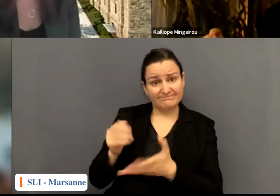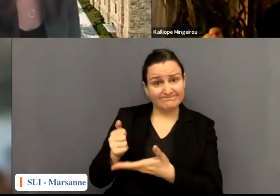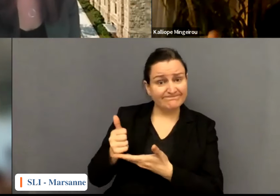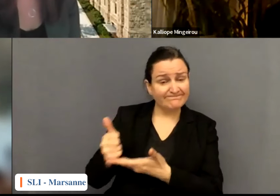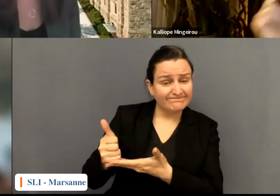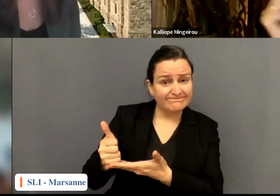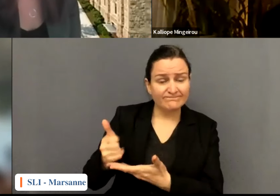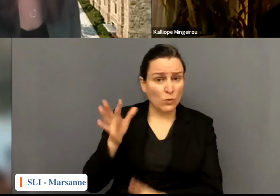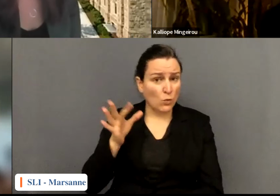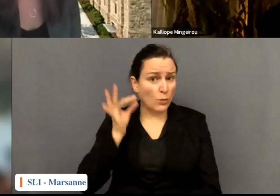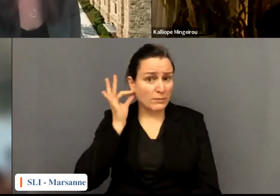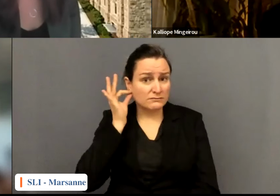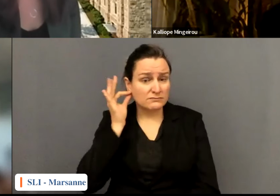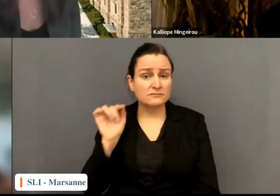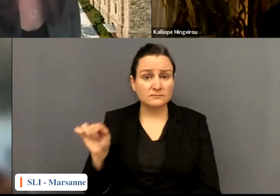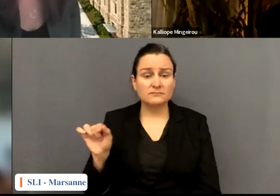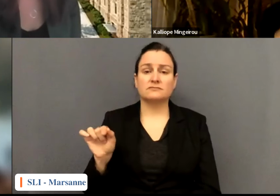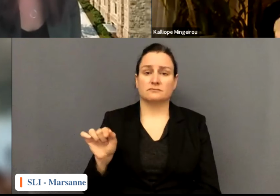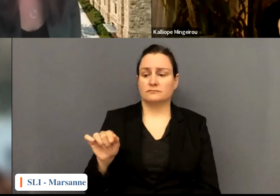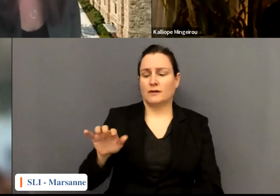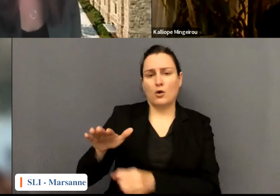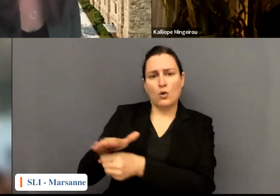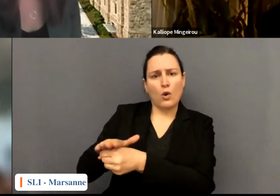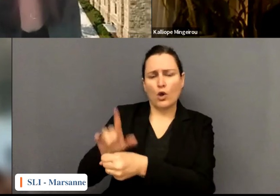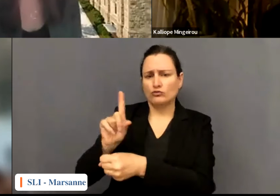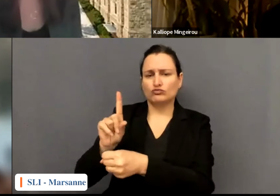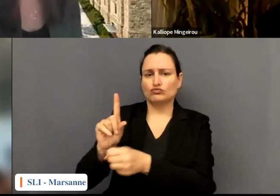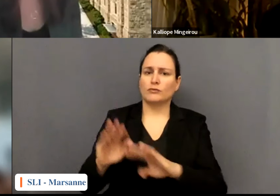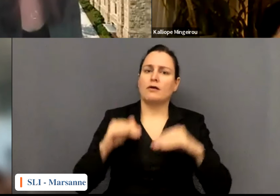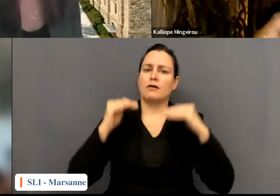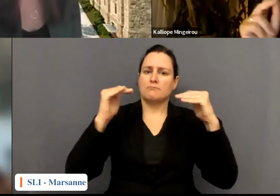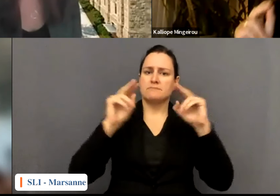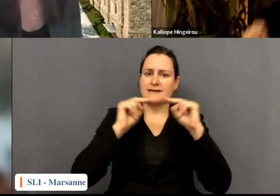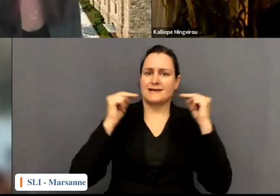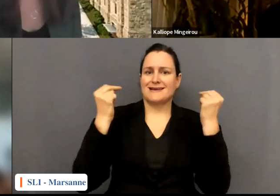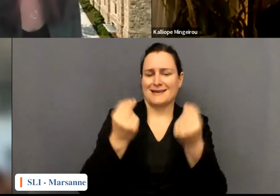national level. We heard about social norms, the national